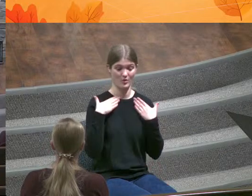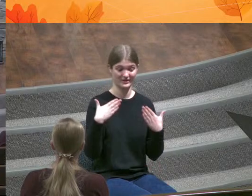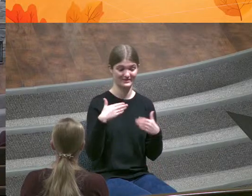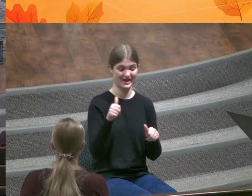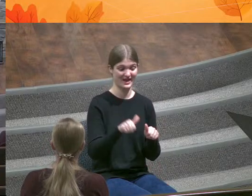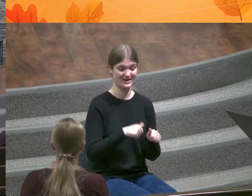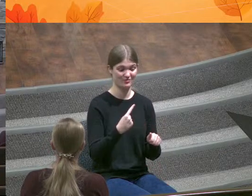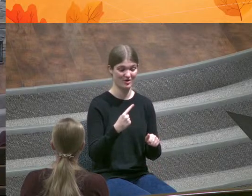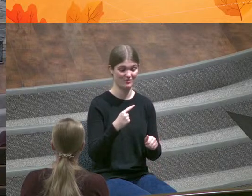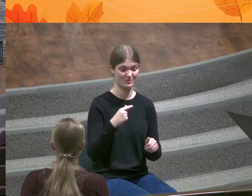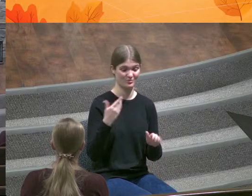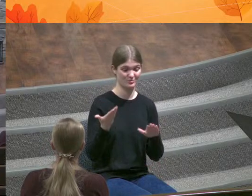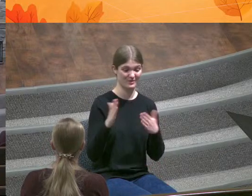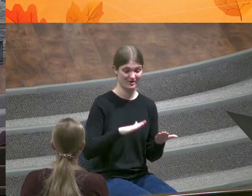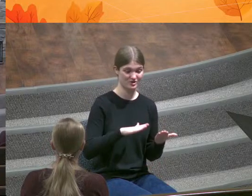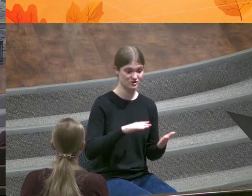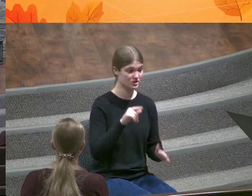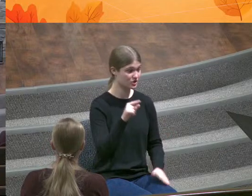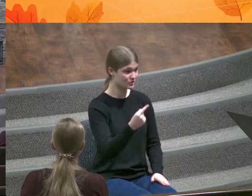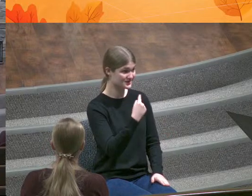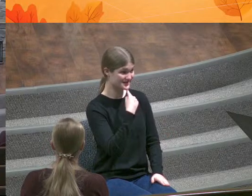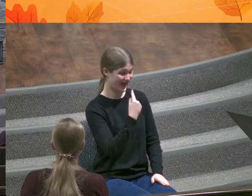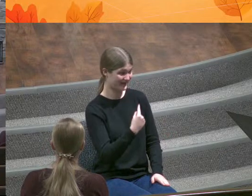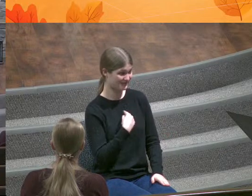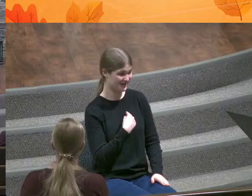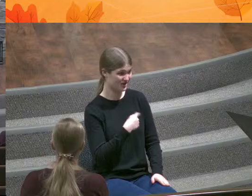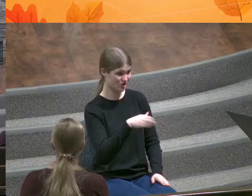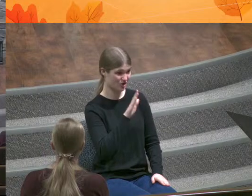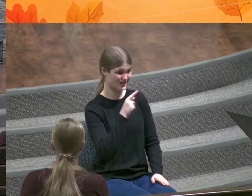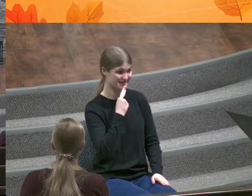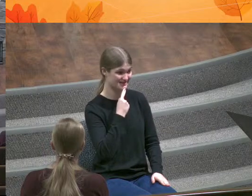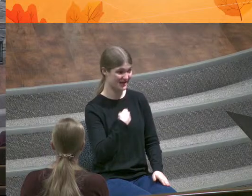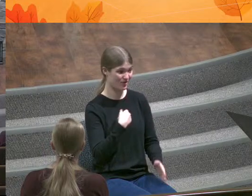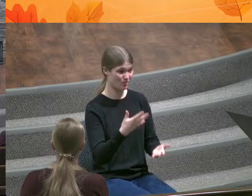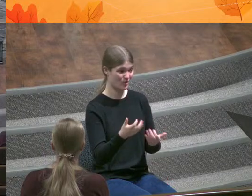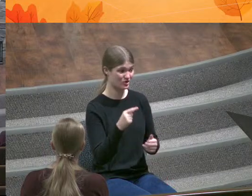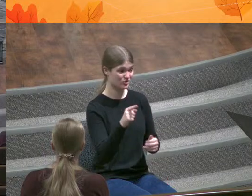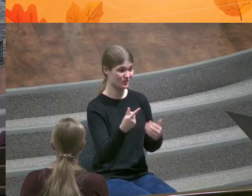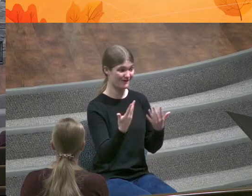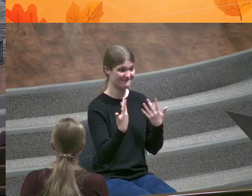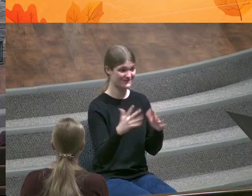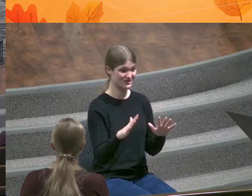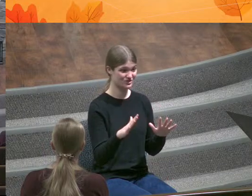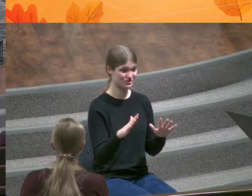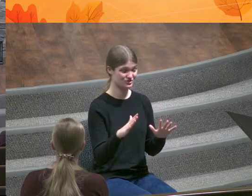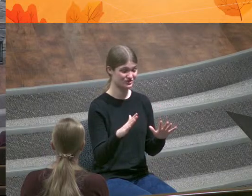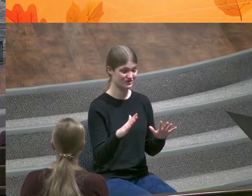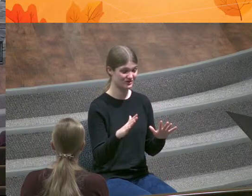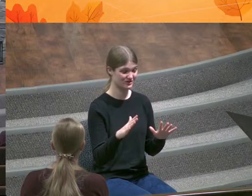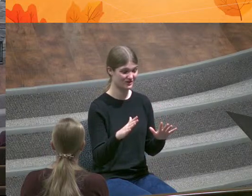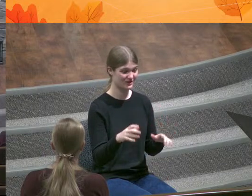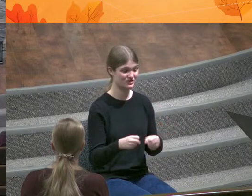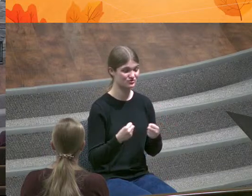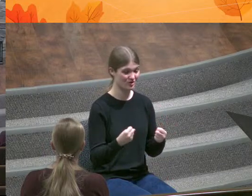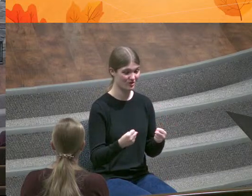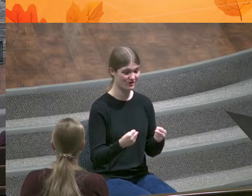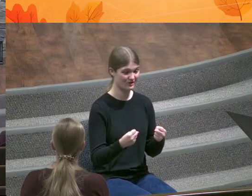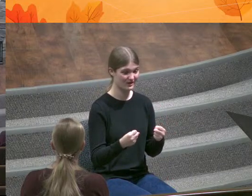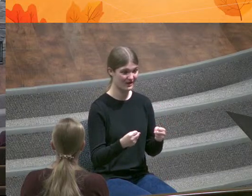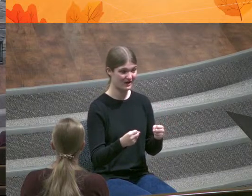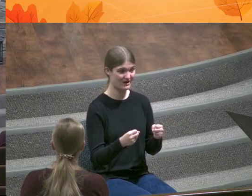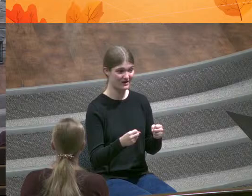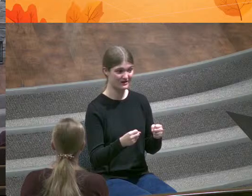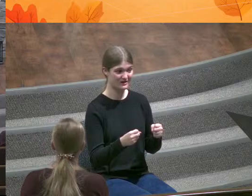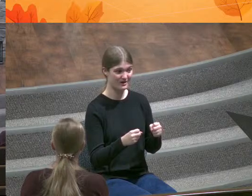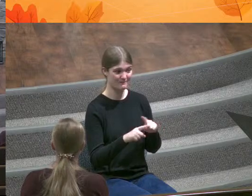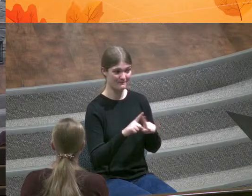come to repentance? Are you telling me God says, I want you to finish, and I deserve for you to finish strong,